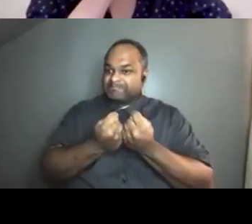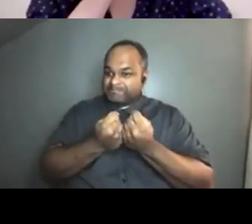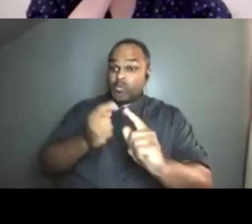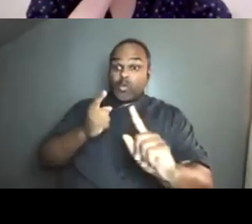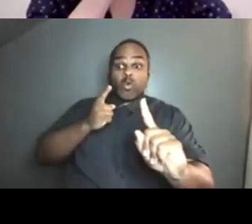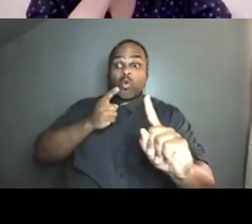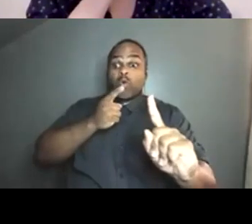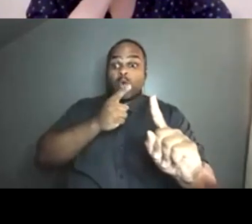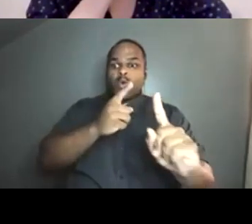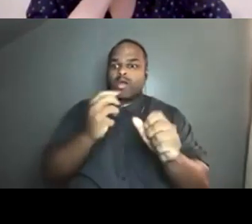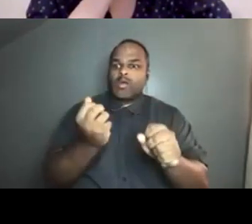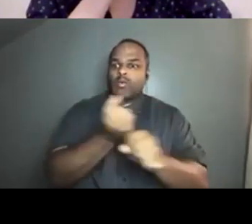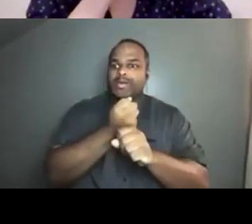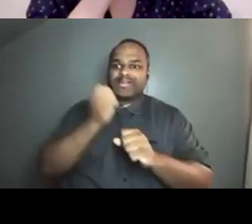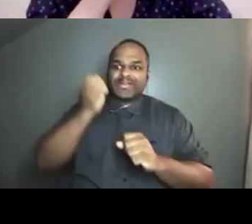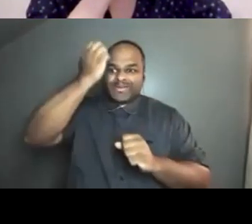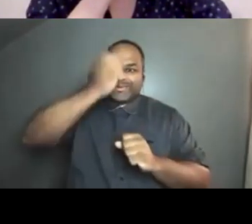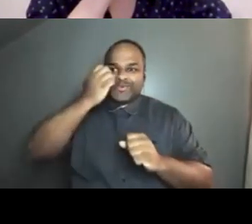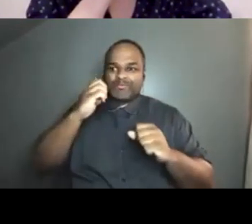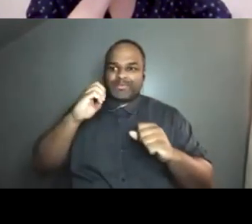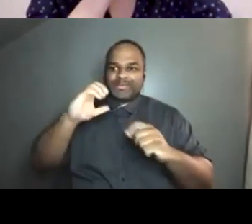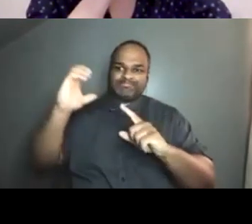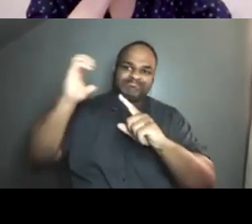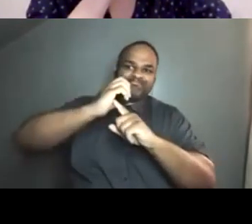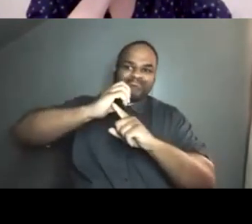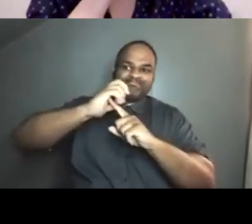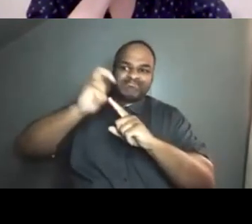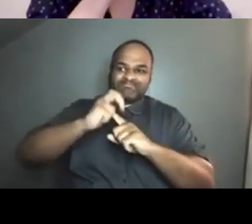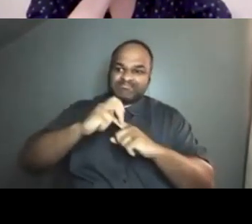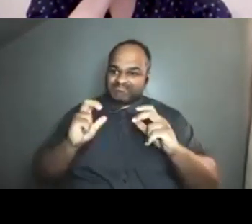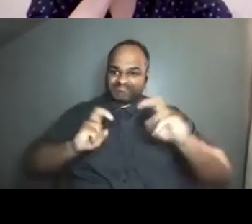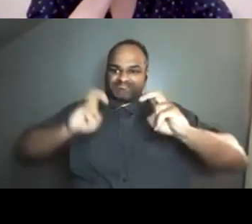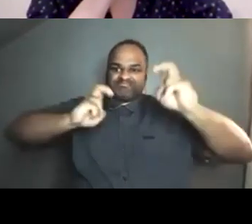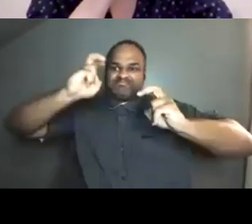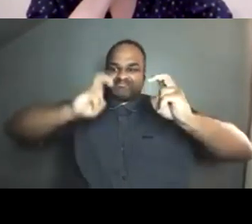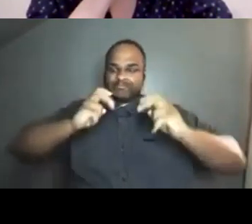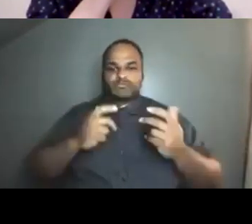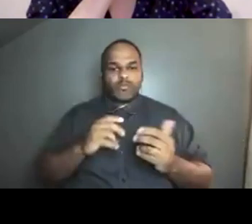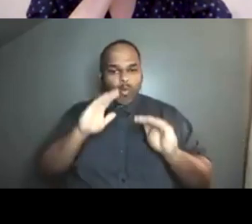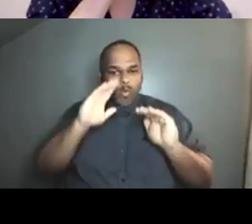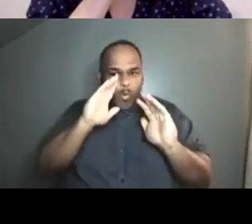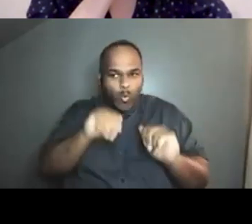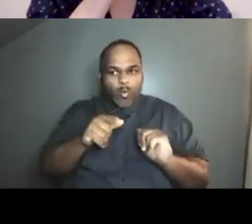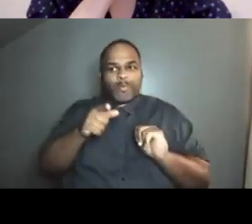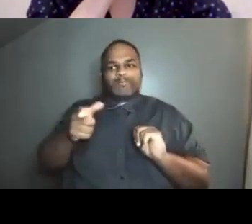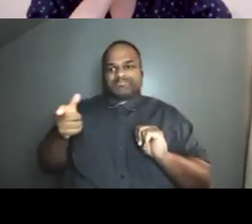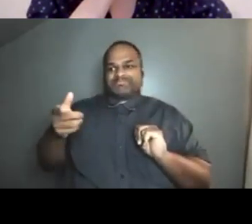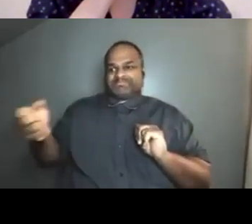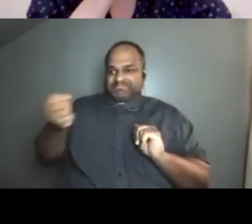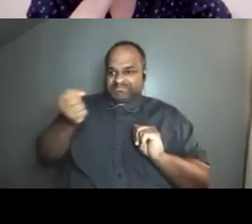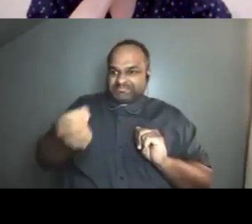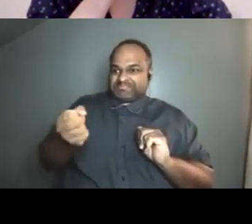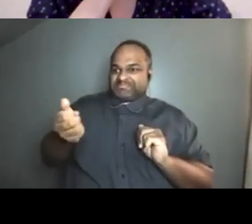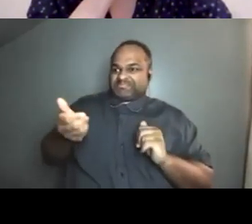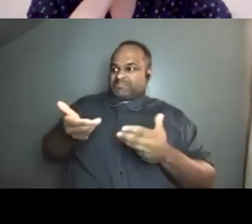European championship. We hope that the director, Maxim Arbugayev, will be available to introduce the film and have